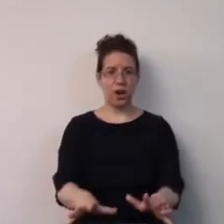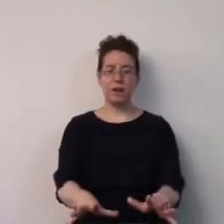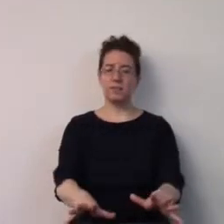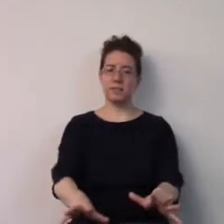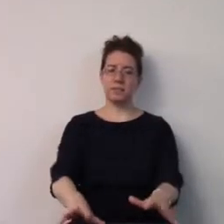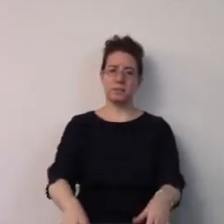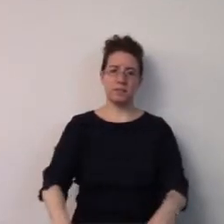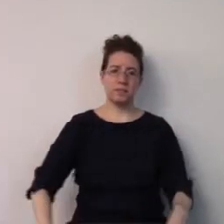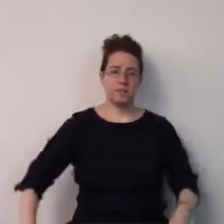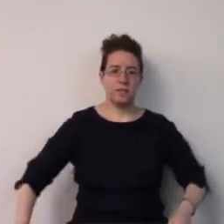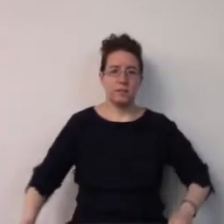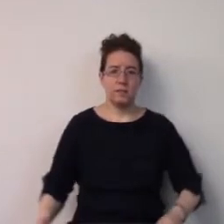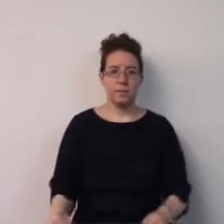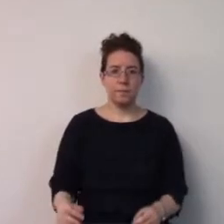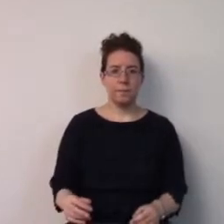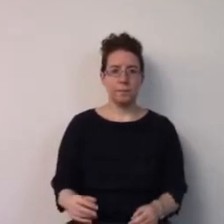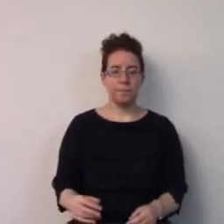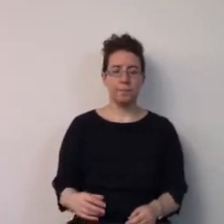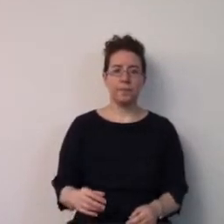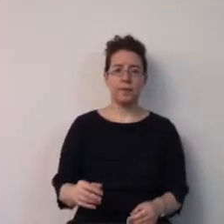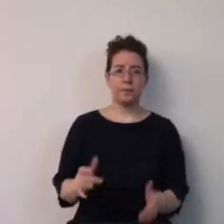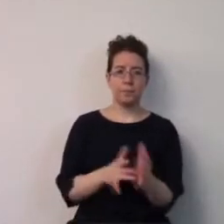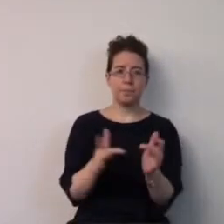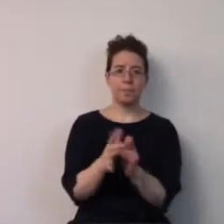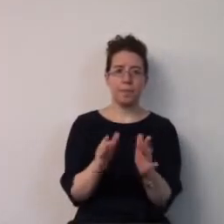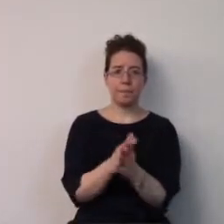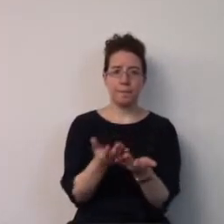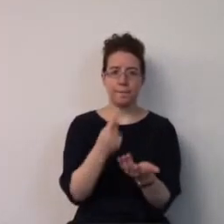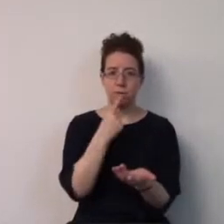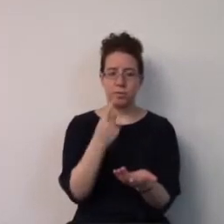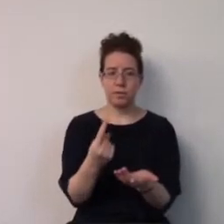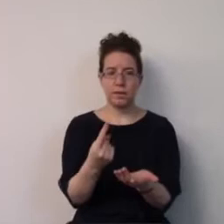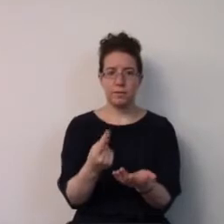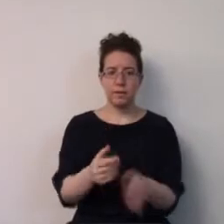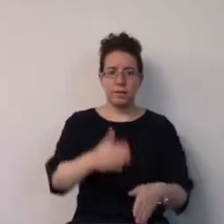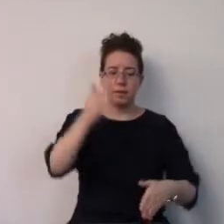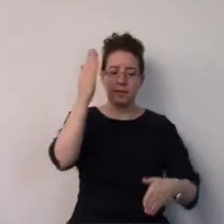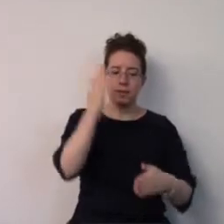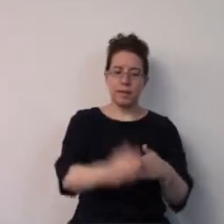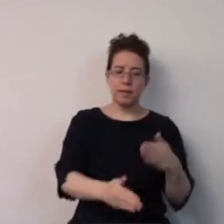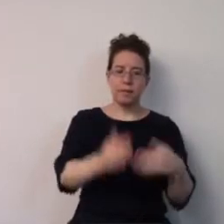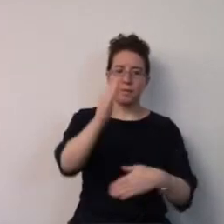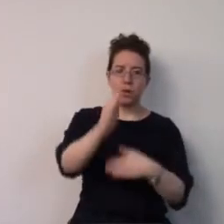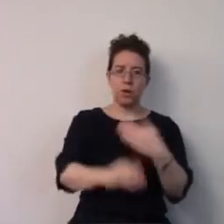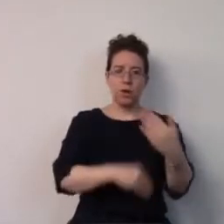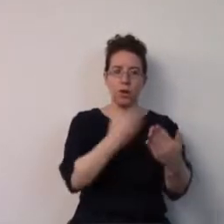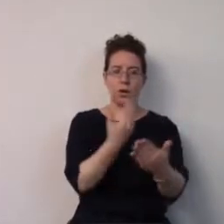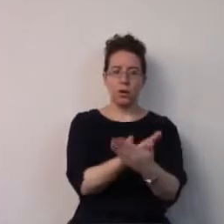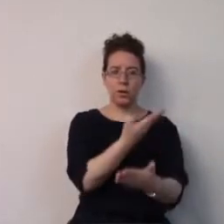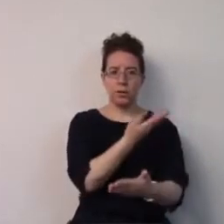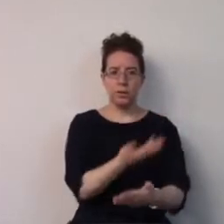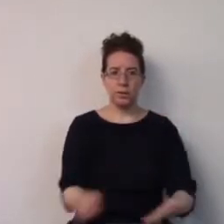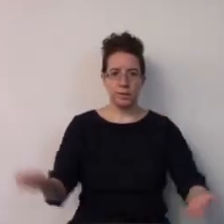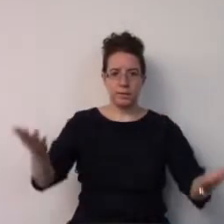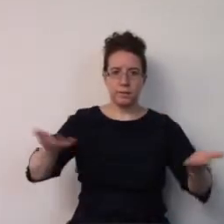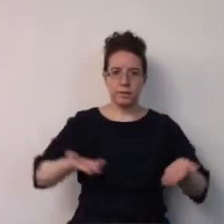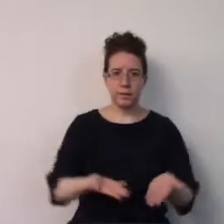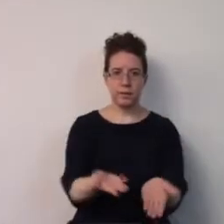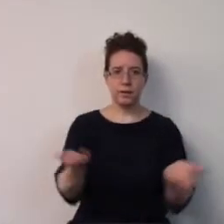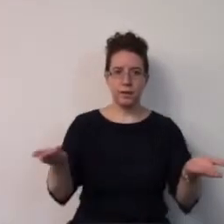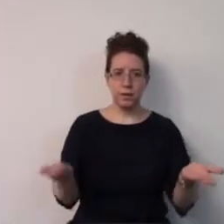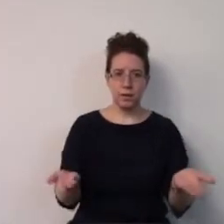but the end of all things is at hand. Be ye therefore sober and watch unto